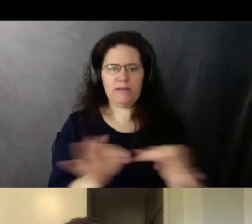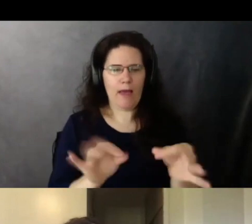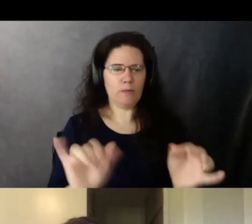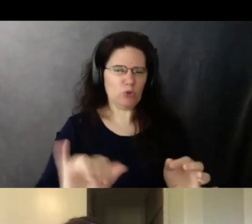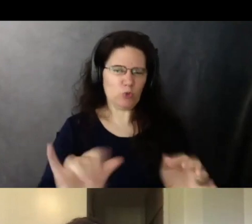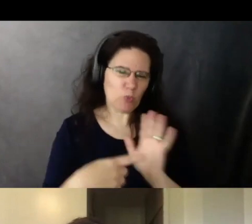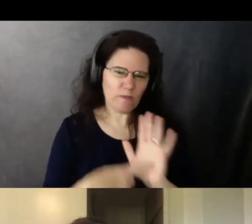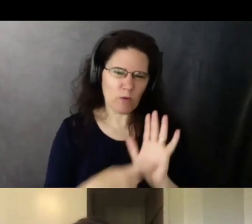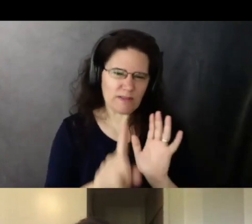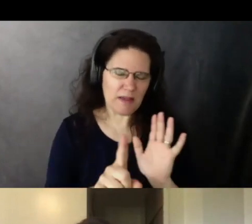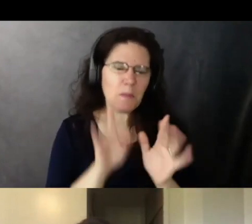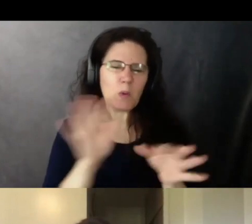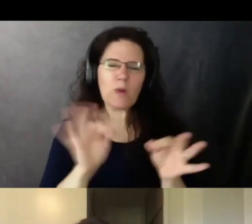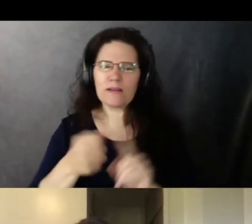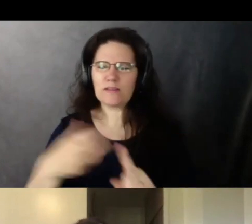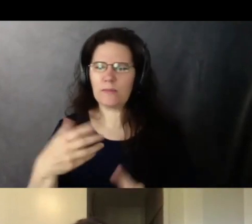So